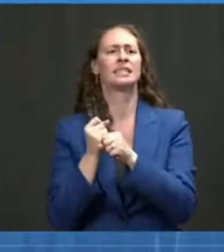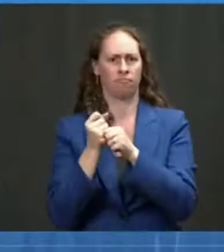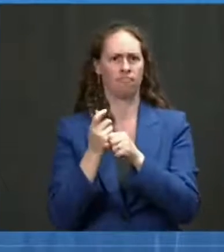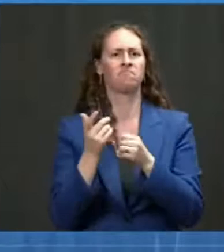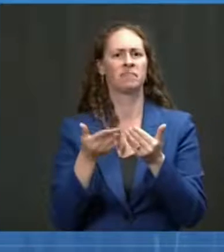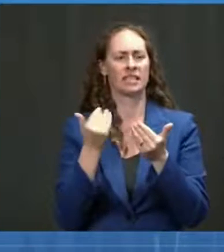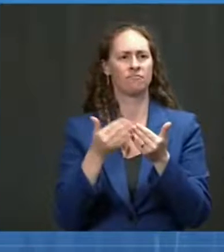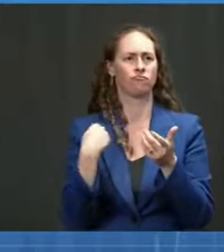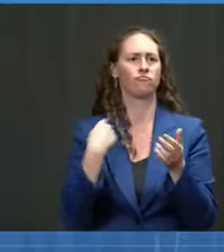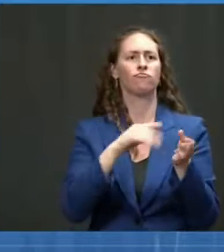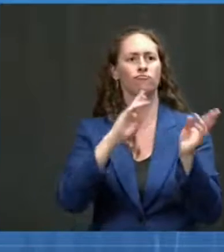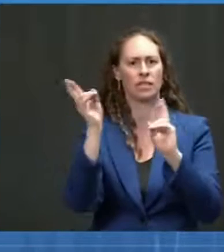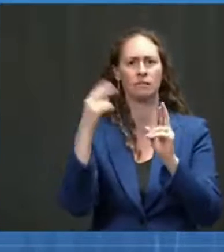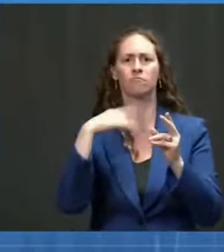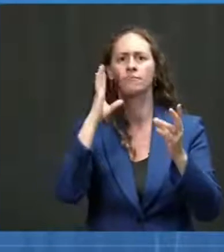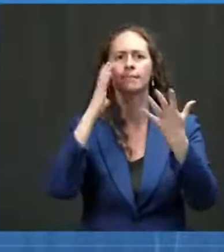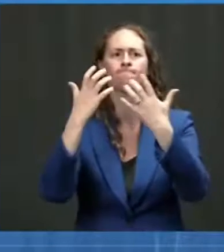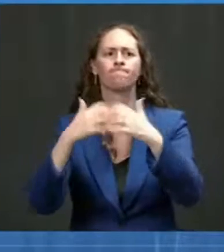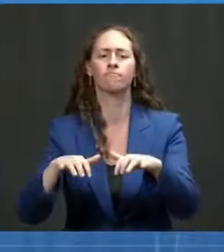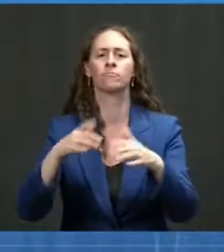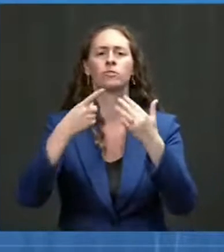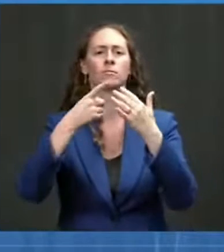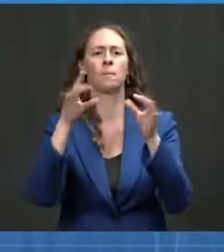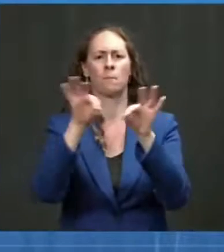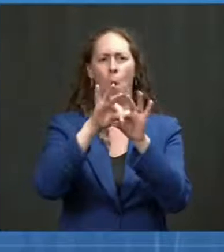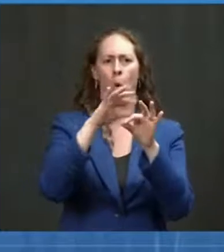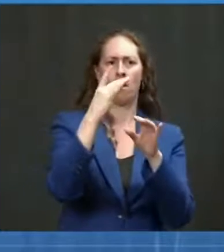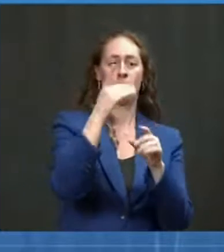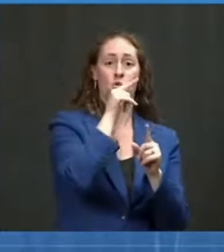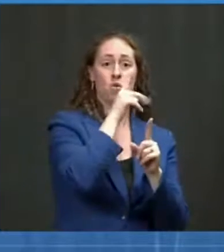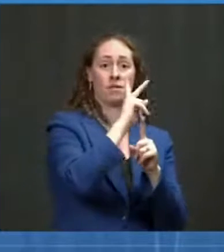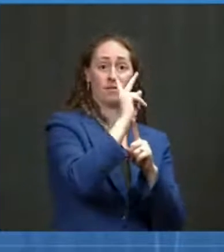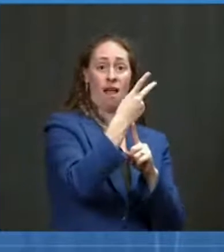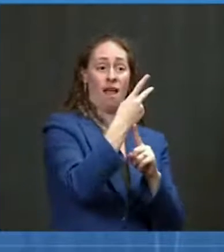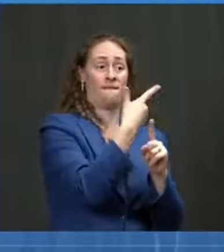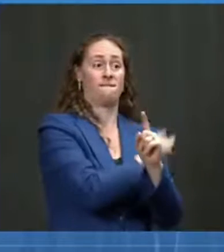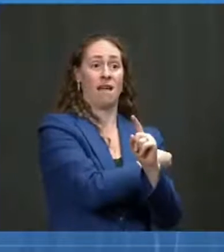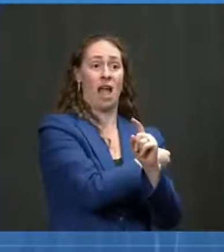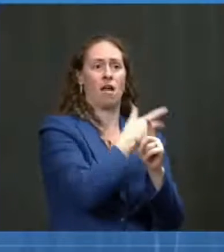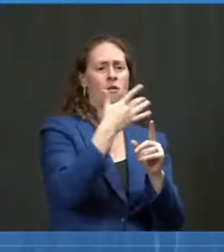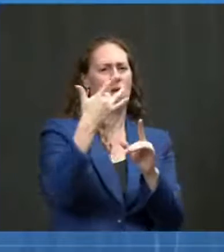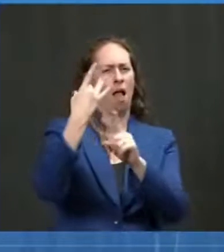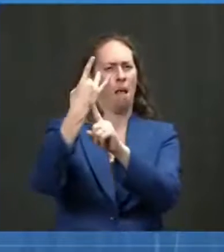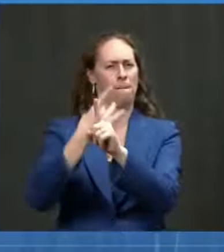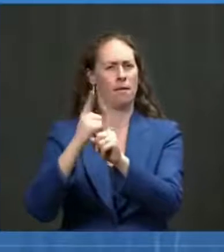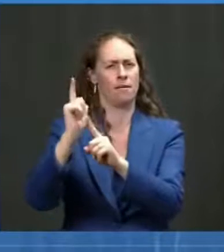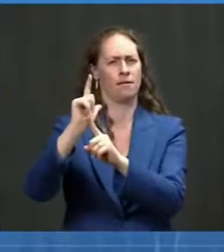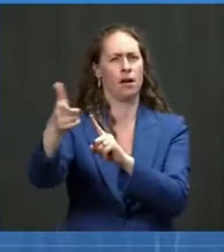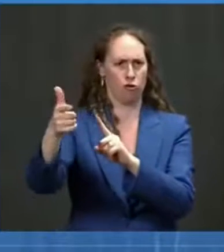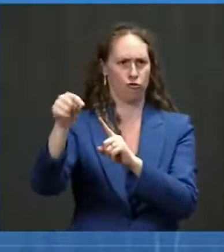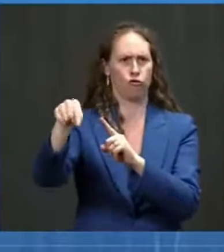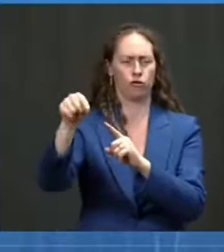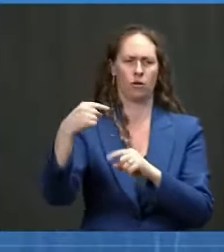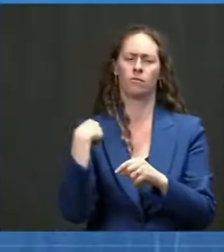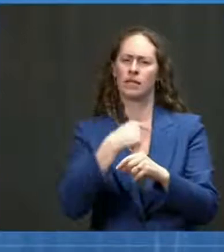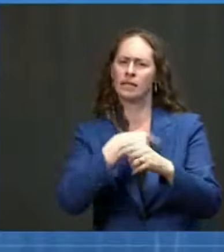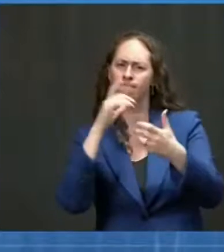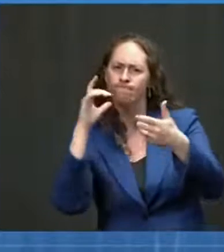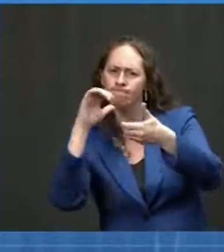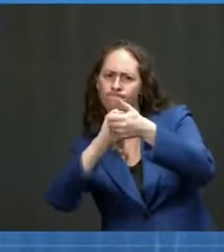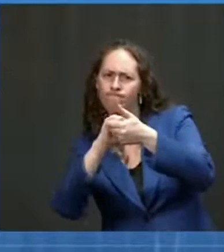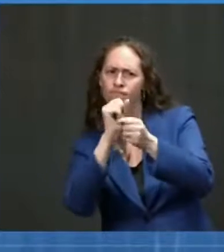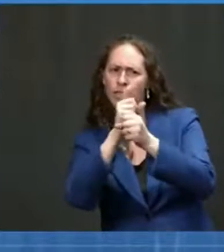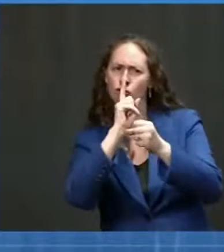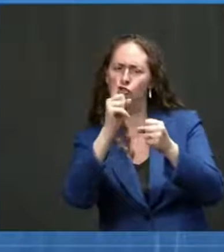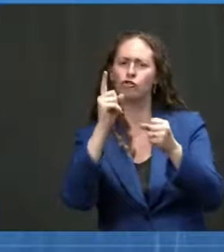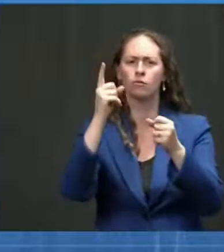at the 8-month mark, beginning at the 8-month mark. We're going to be working very closely, as we have throughout, with governors and local